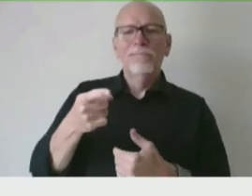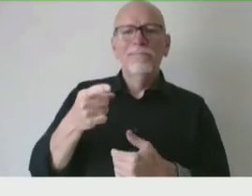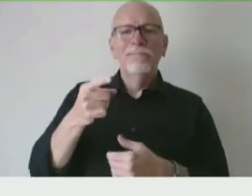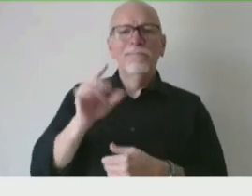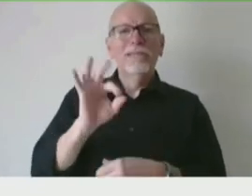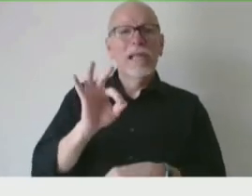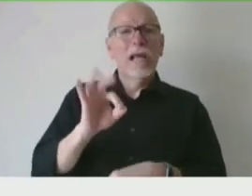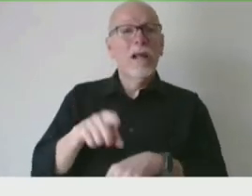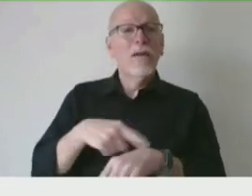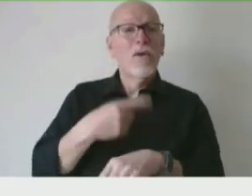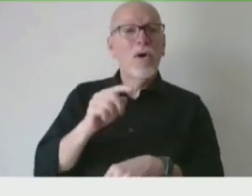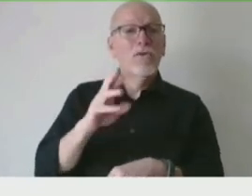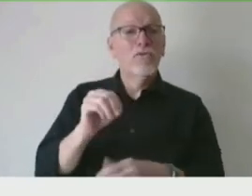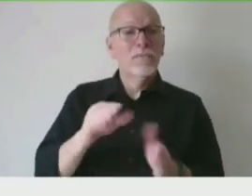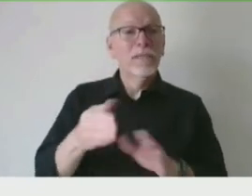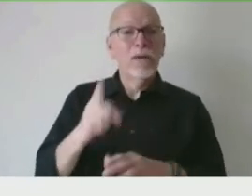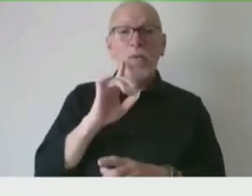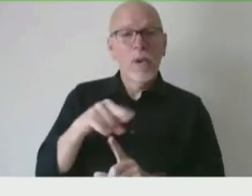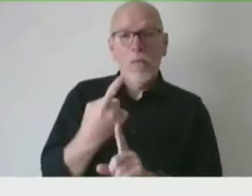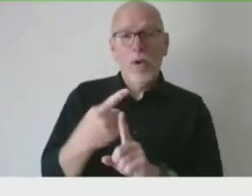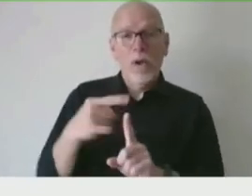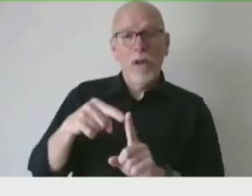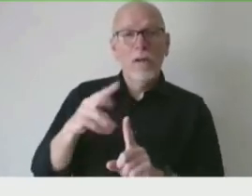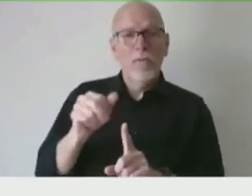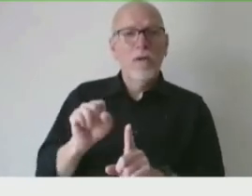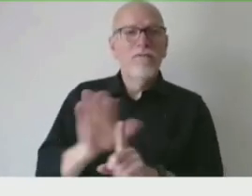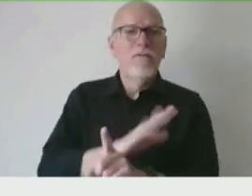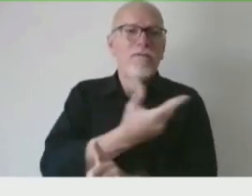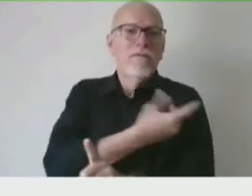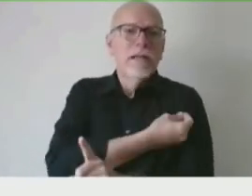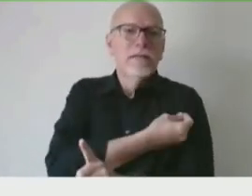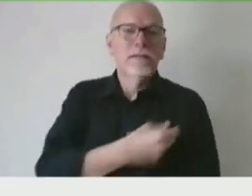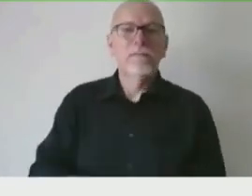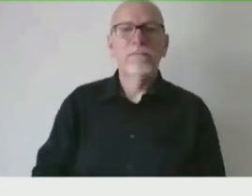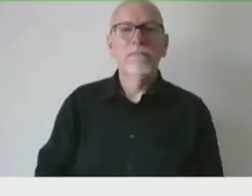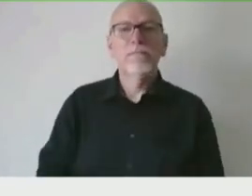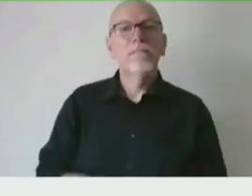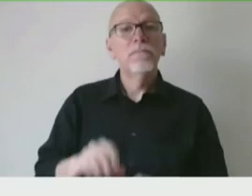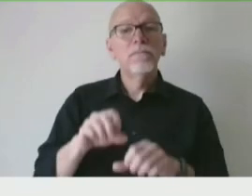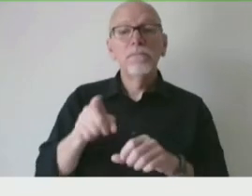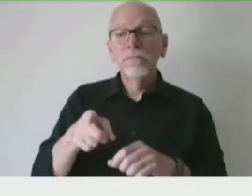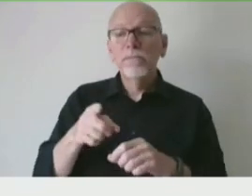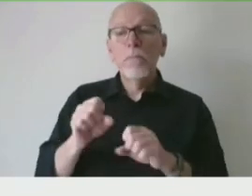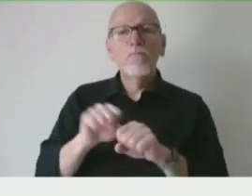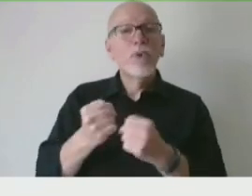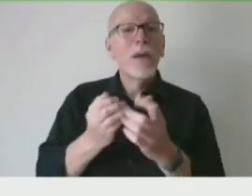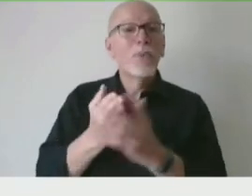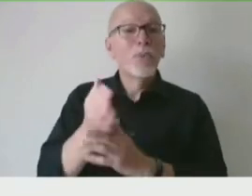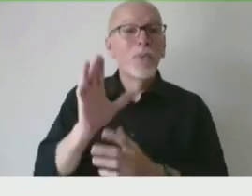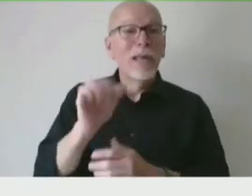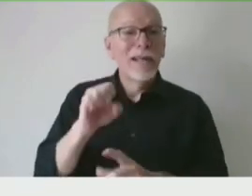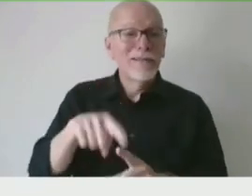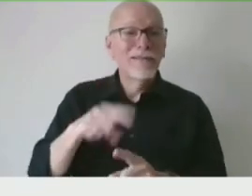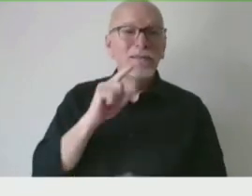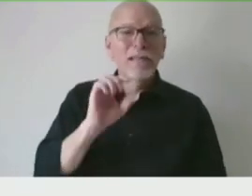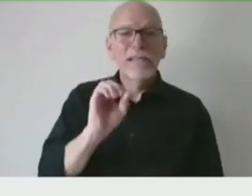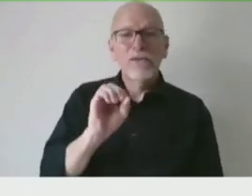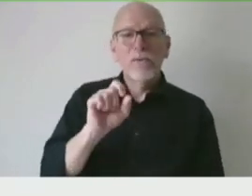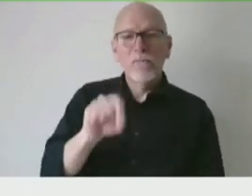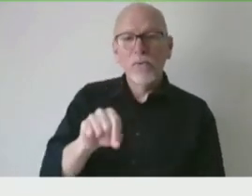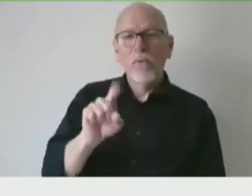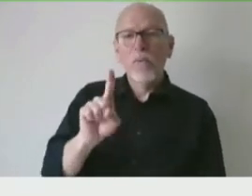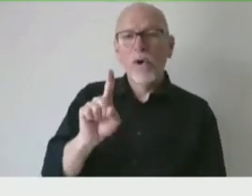one of those individuals was fully vaccinated. Breakthrough cases make up just 0.126% of